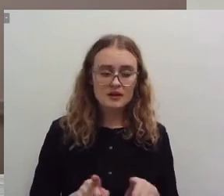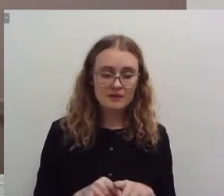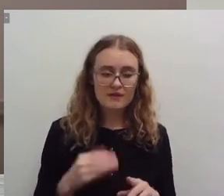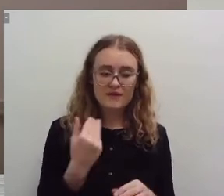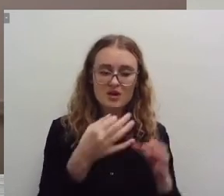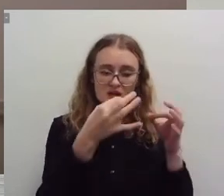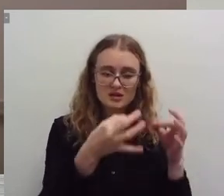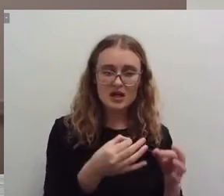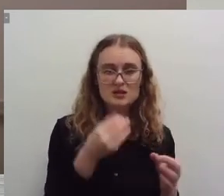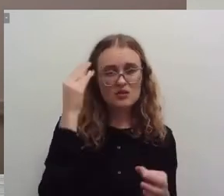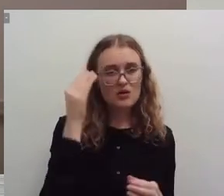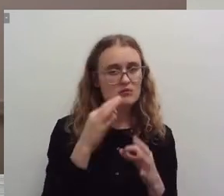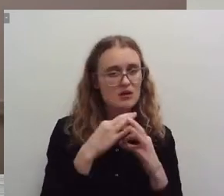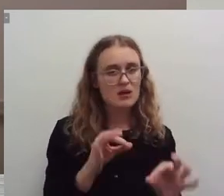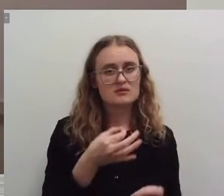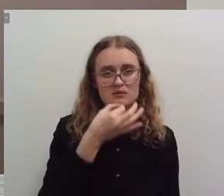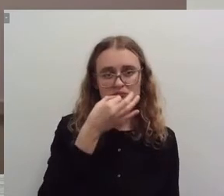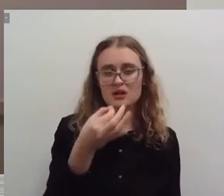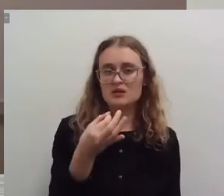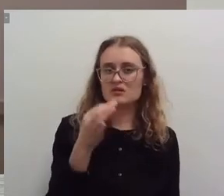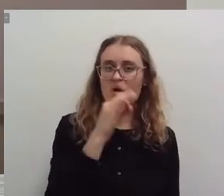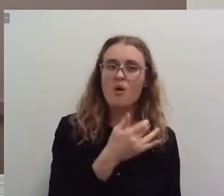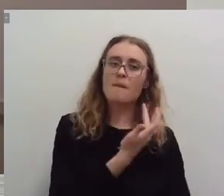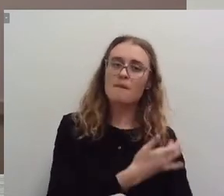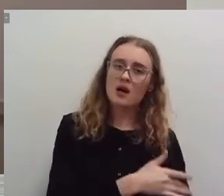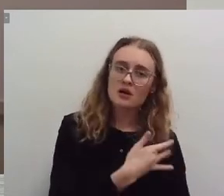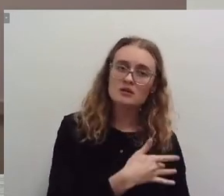I really liked your slogan, "Stop